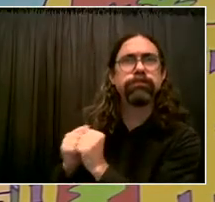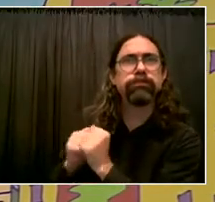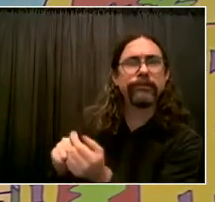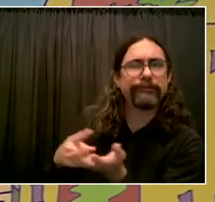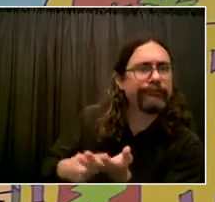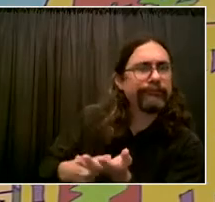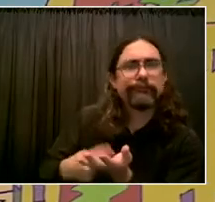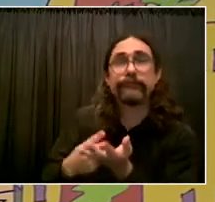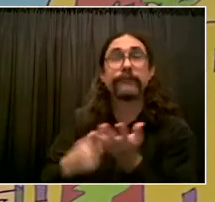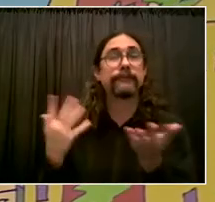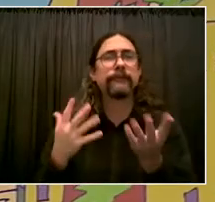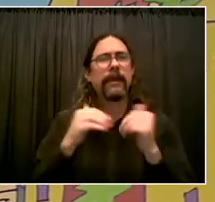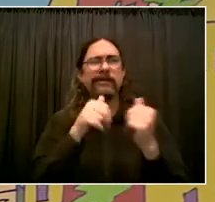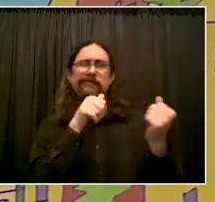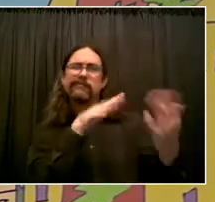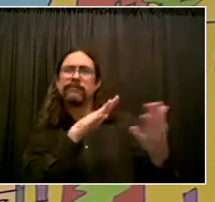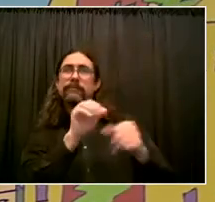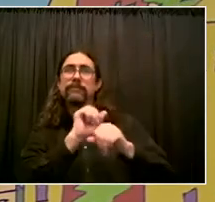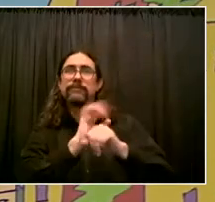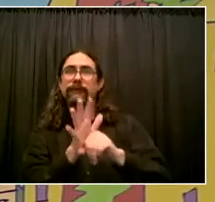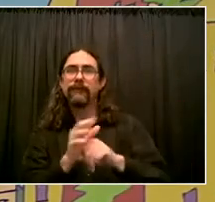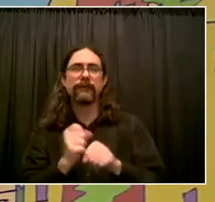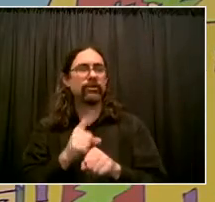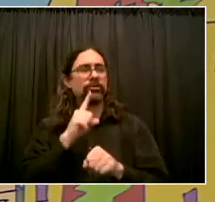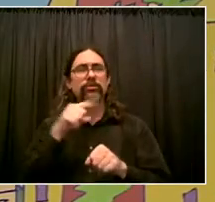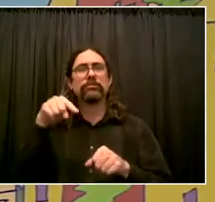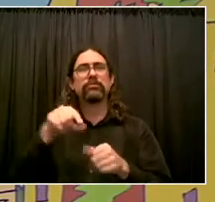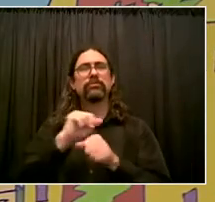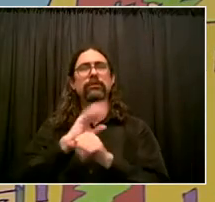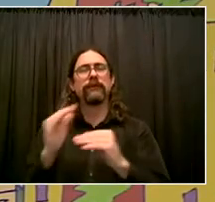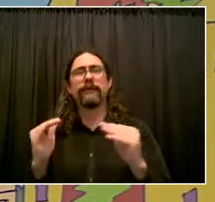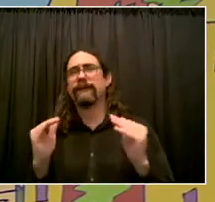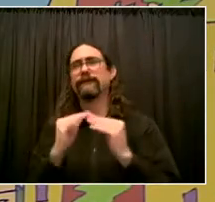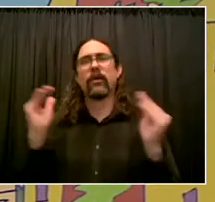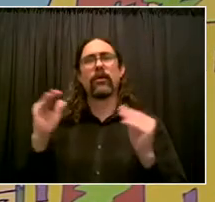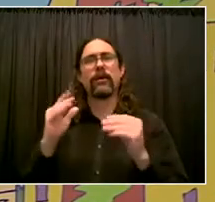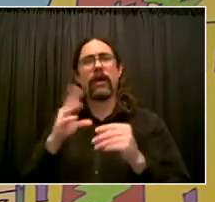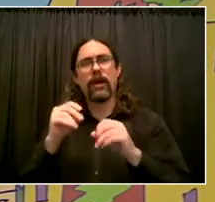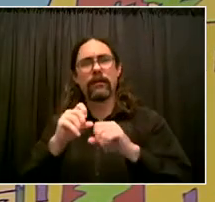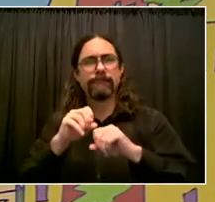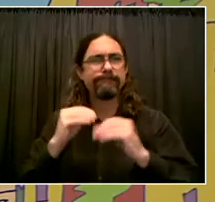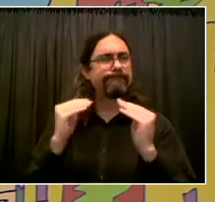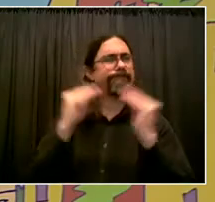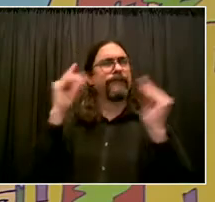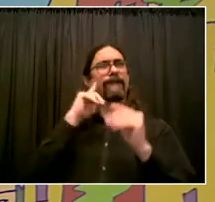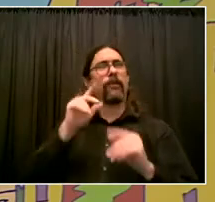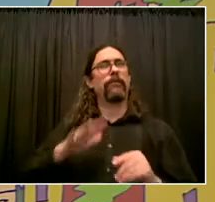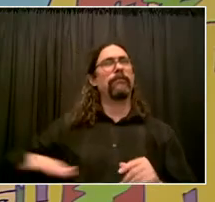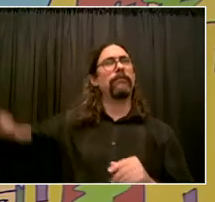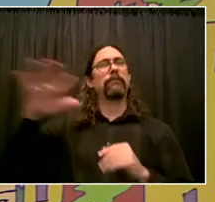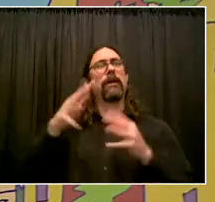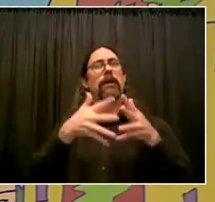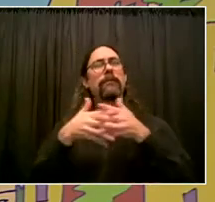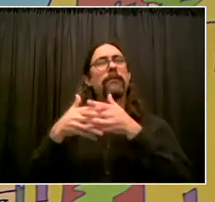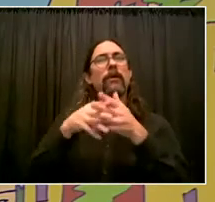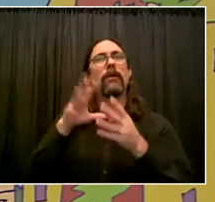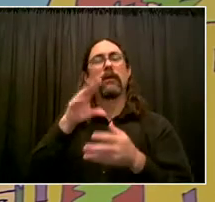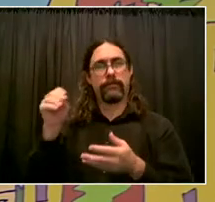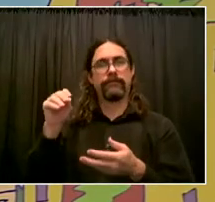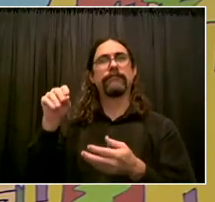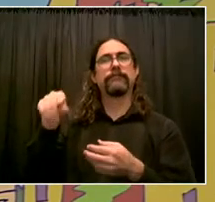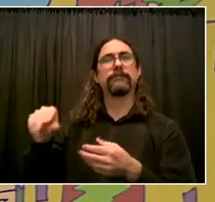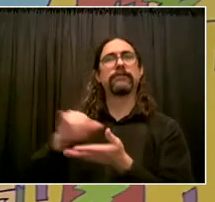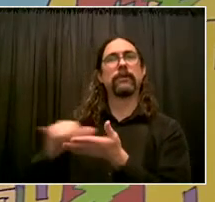reaches everyone in this city and this nation. Clinical assistant professor of medicine and infectious diseases at New York University's Grossman